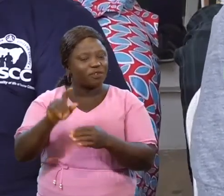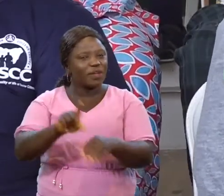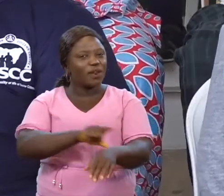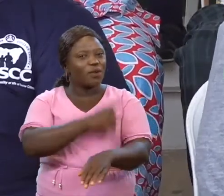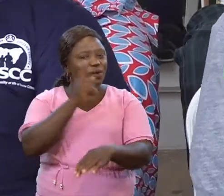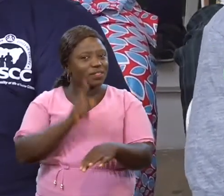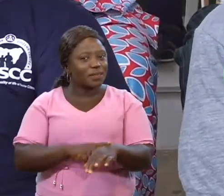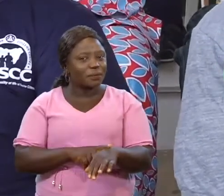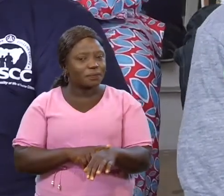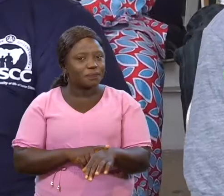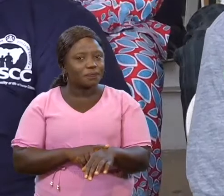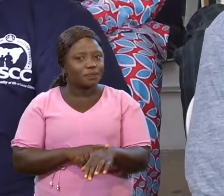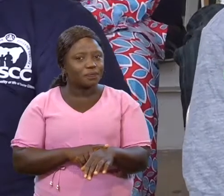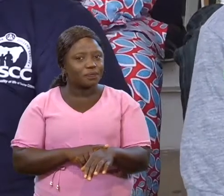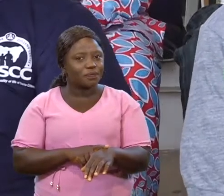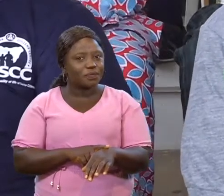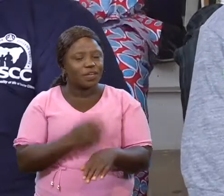had left for a long time,